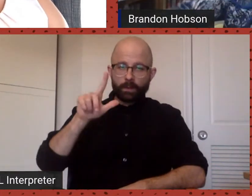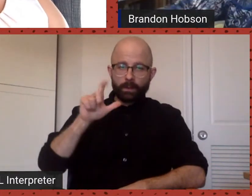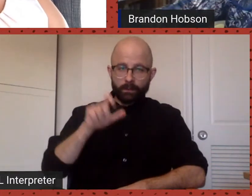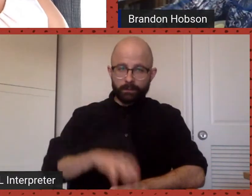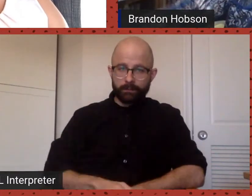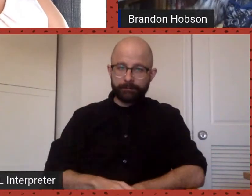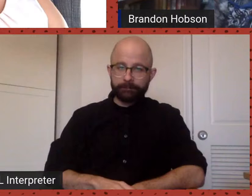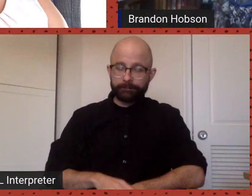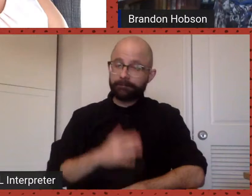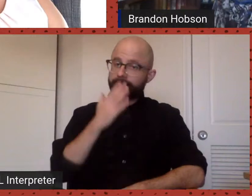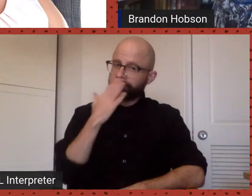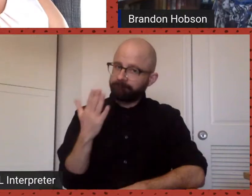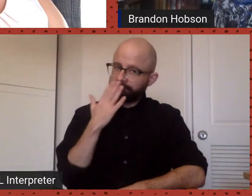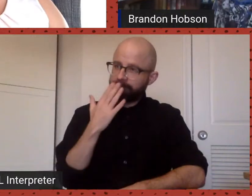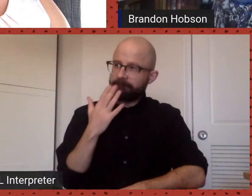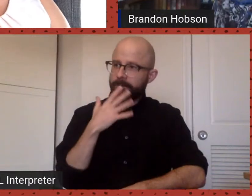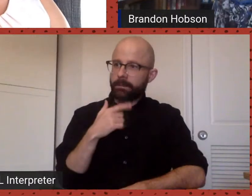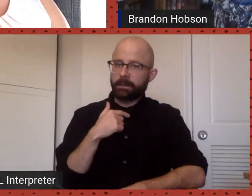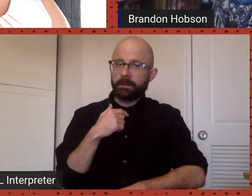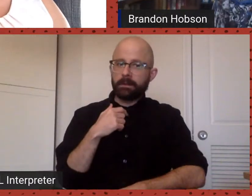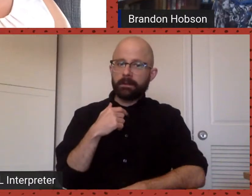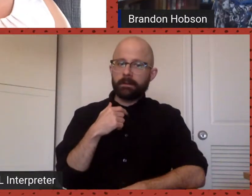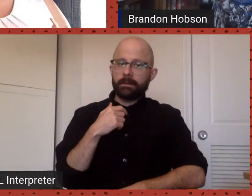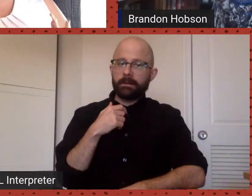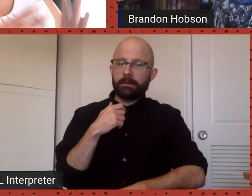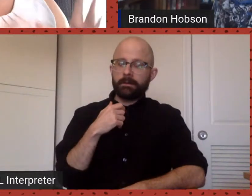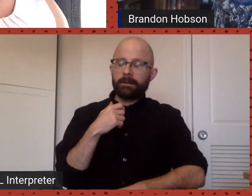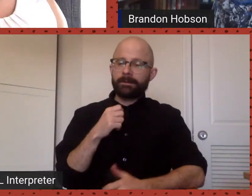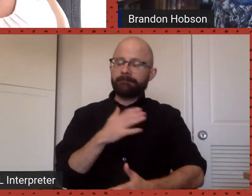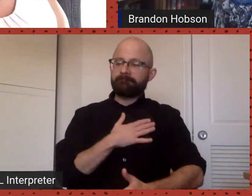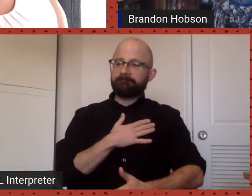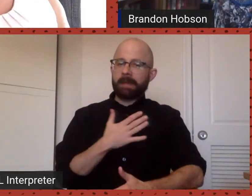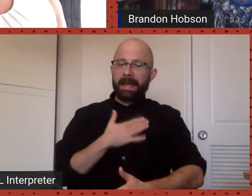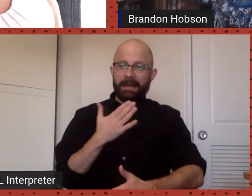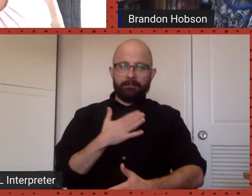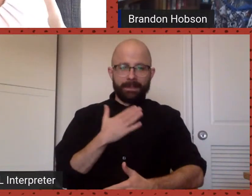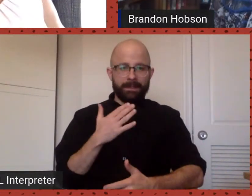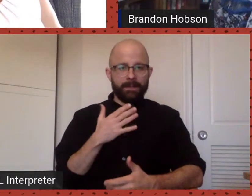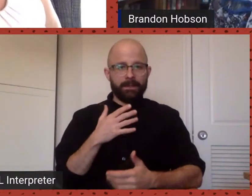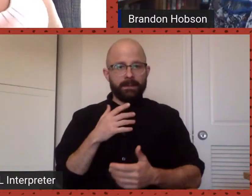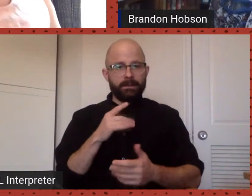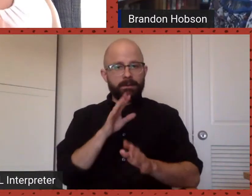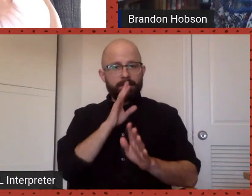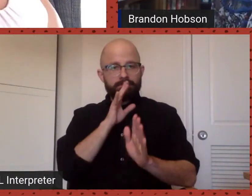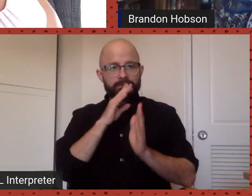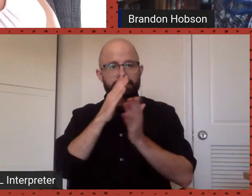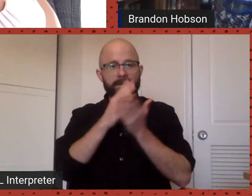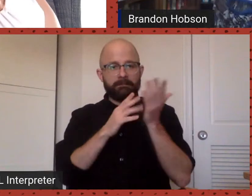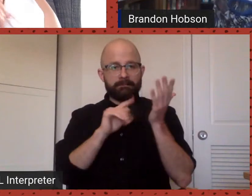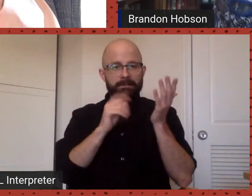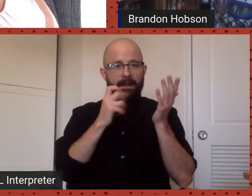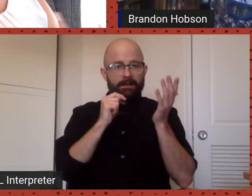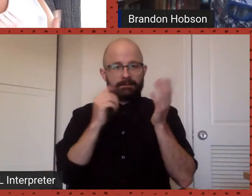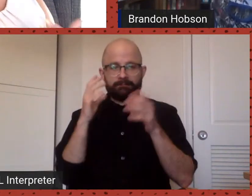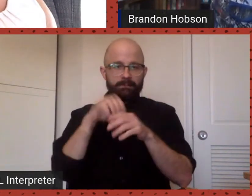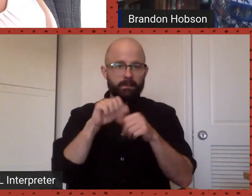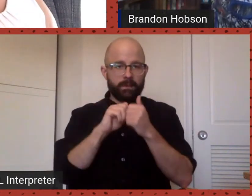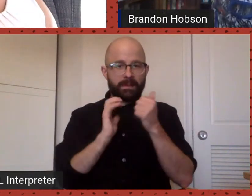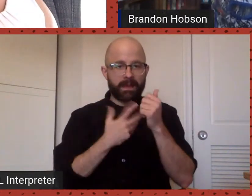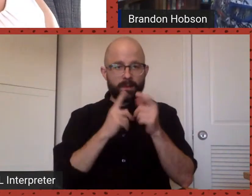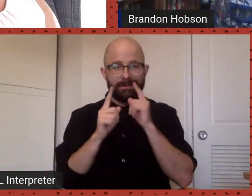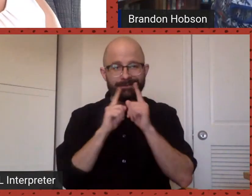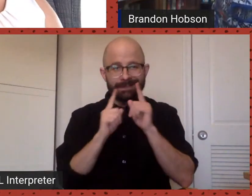Yeah, I'm so glad that we're able to put some of the text into our conversation right now and into